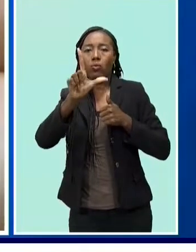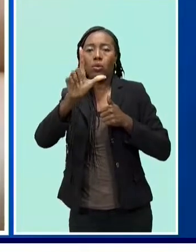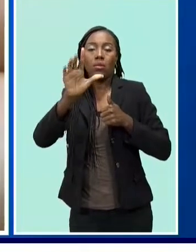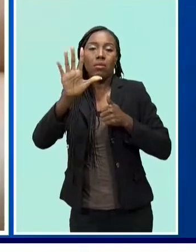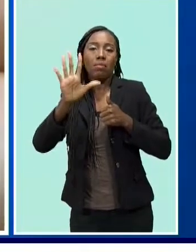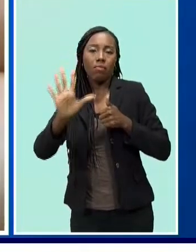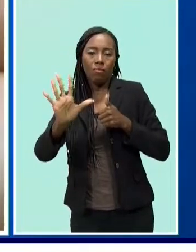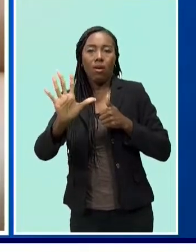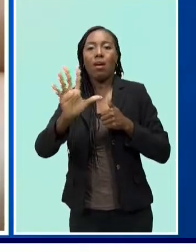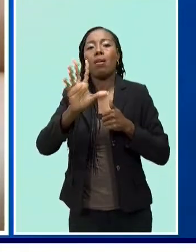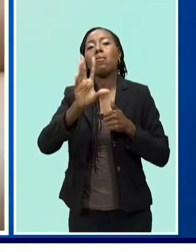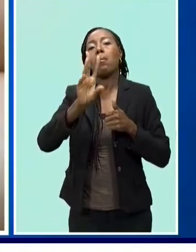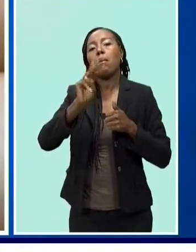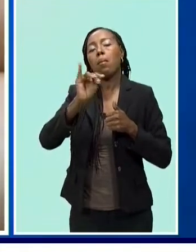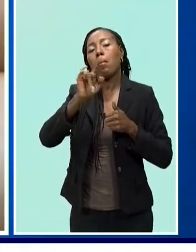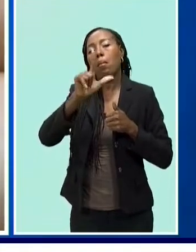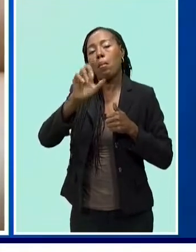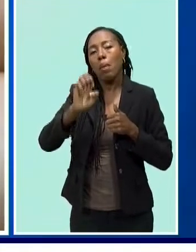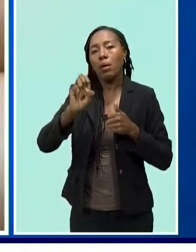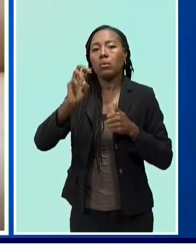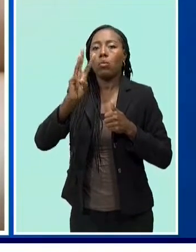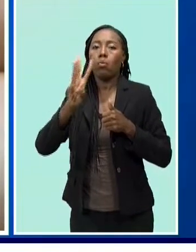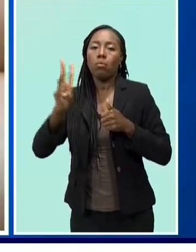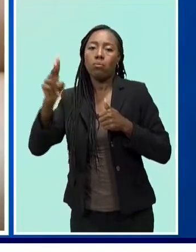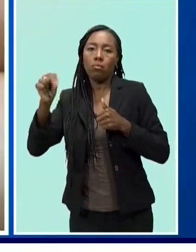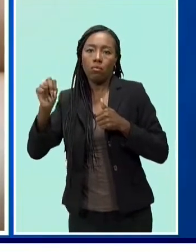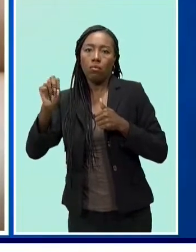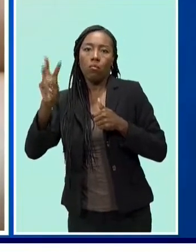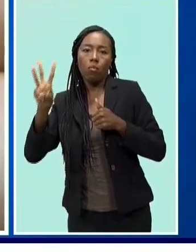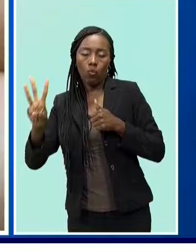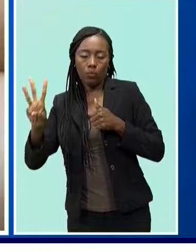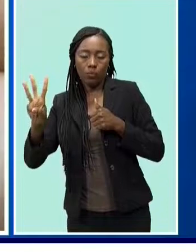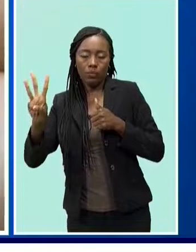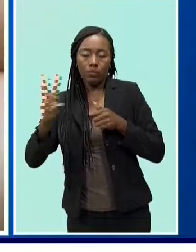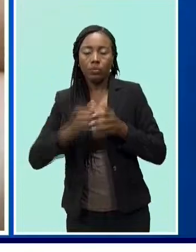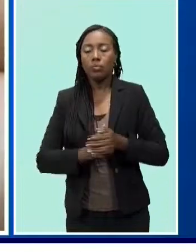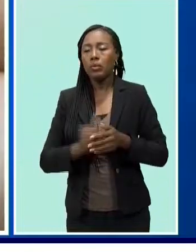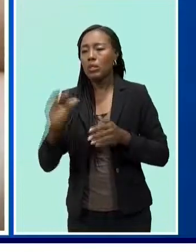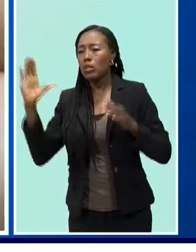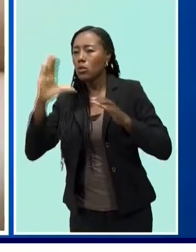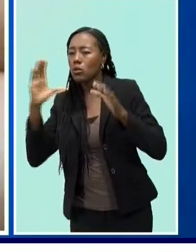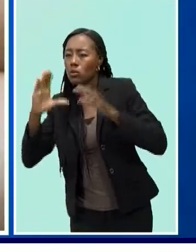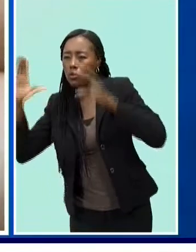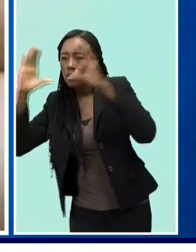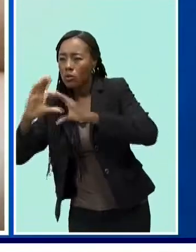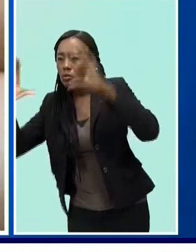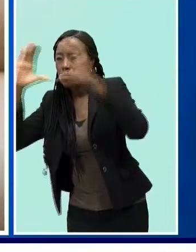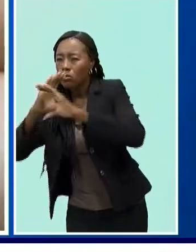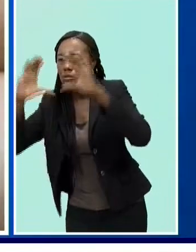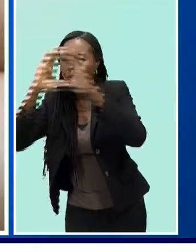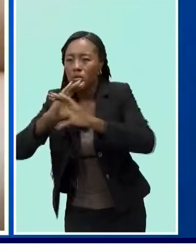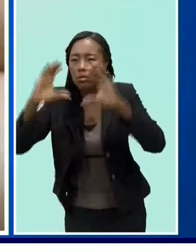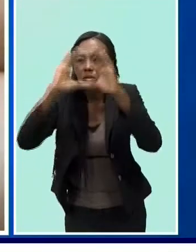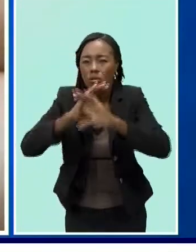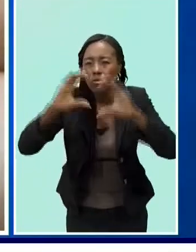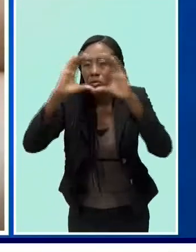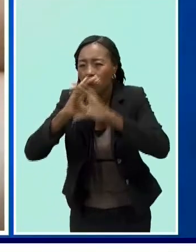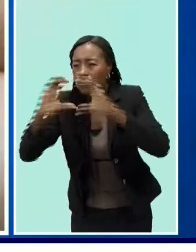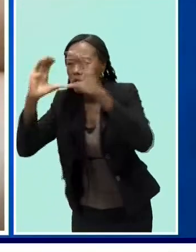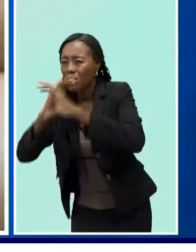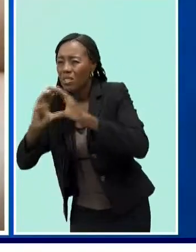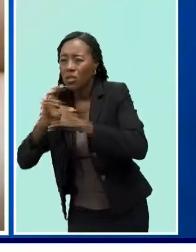nautical miles west-northwest, in trying to do a sweep to see if we can